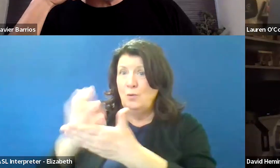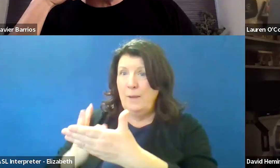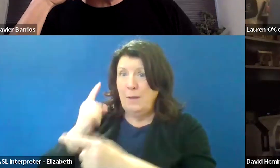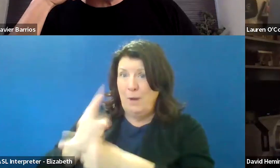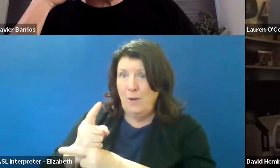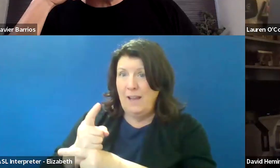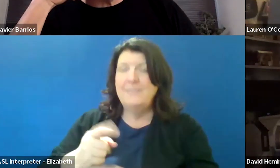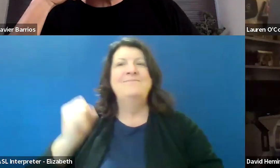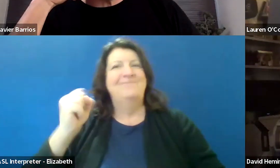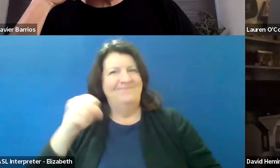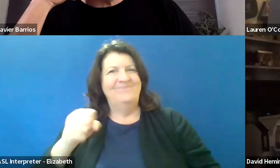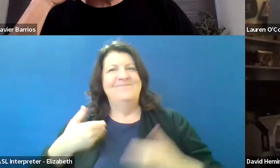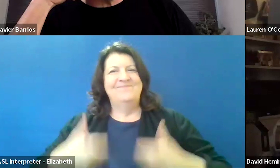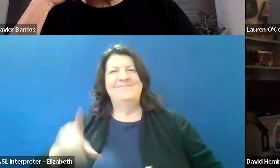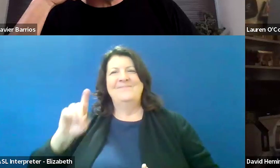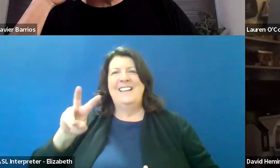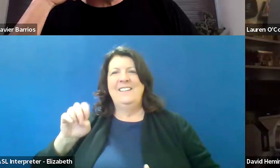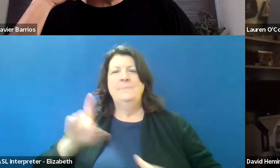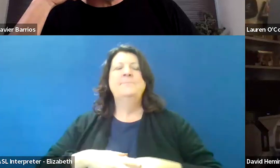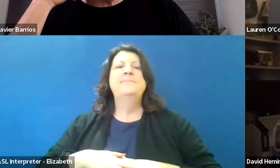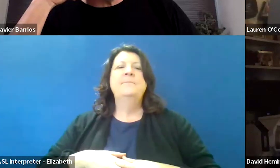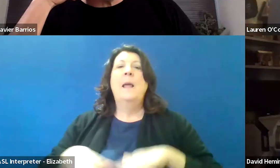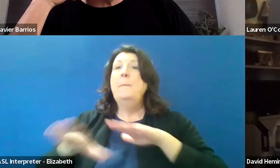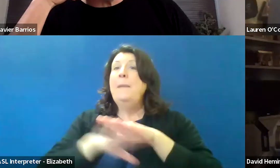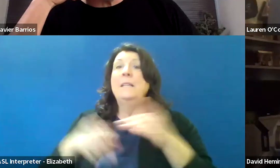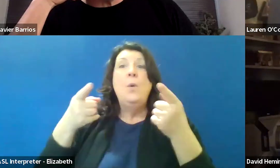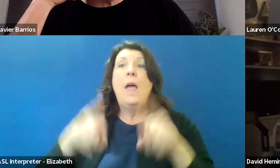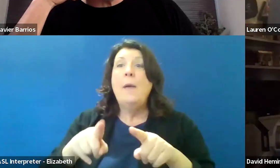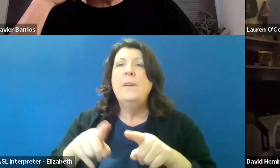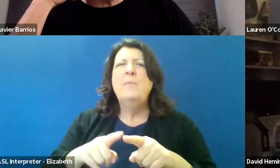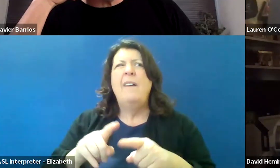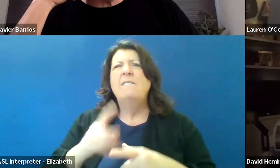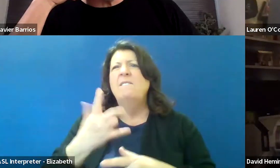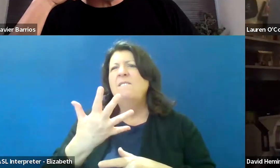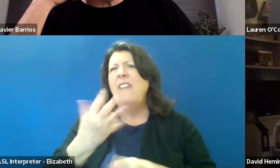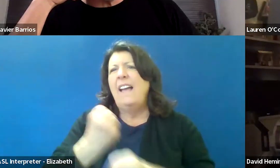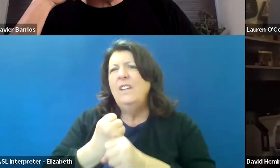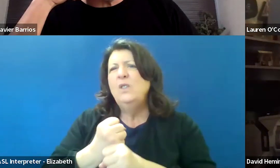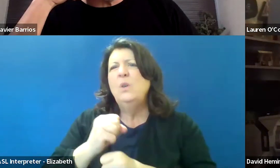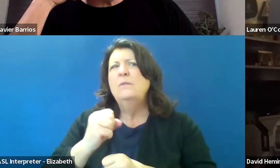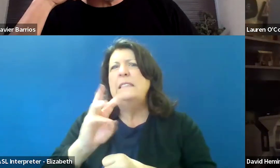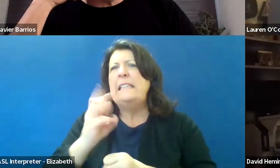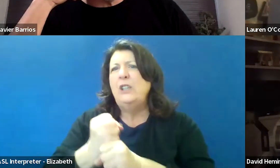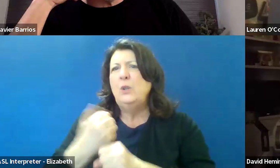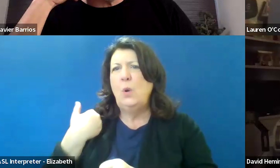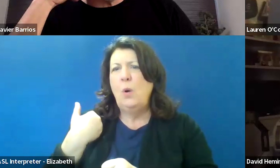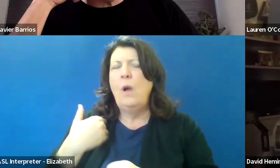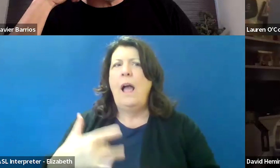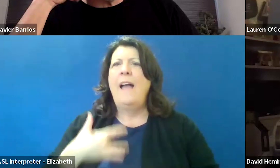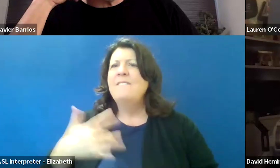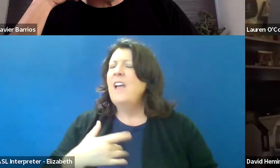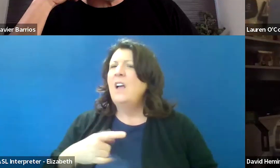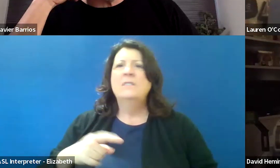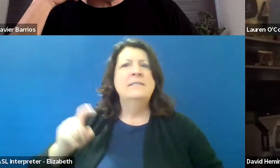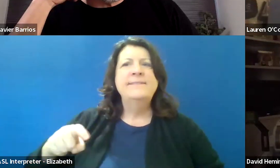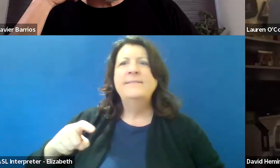Yeah, I mean, basically what happened was about 5 or 6 years ago, I kind of felt compelled to write this